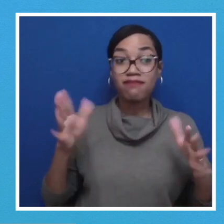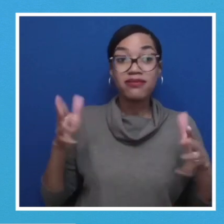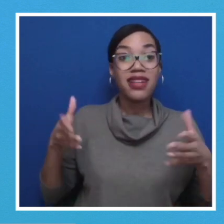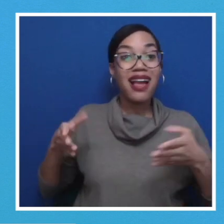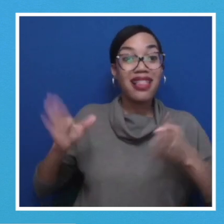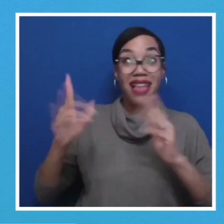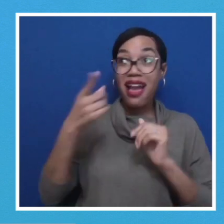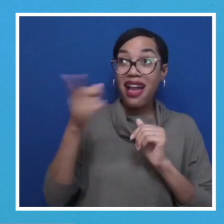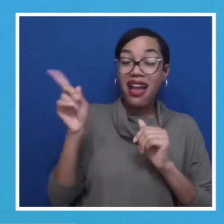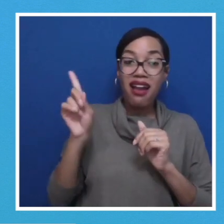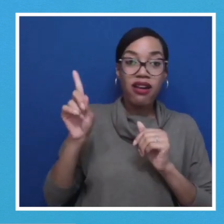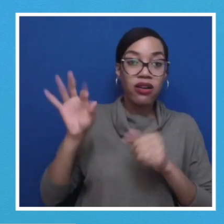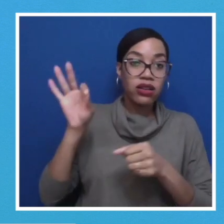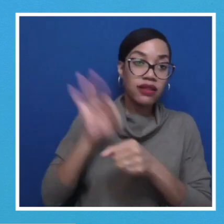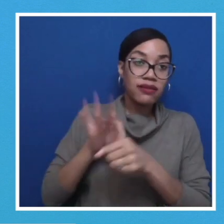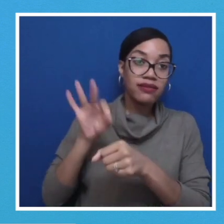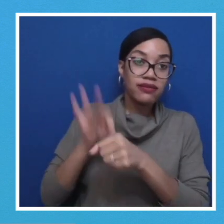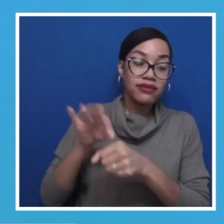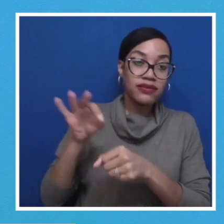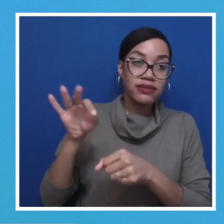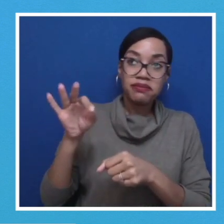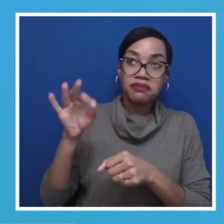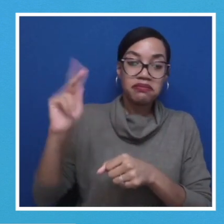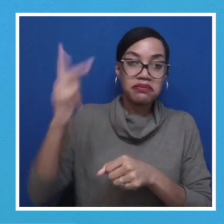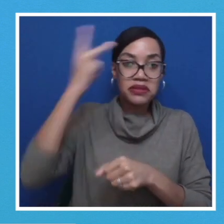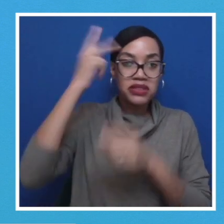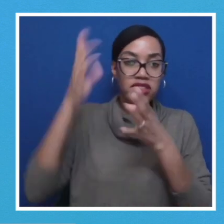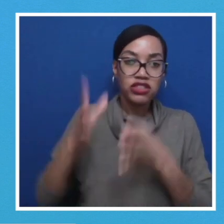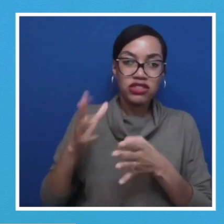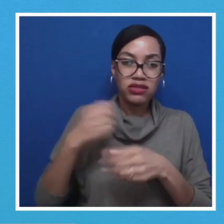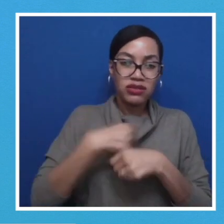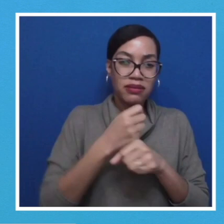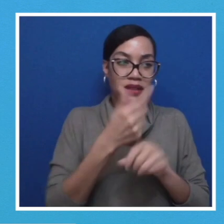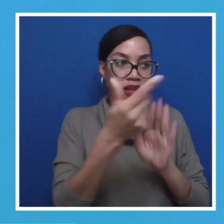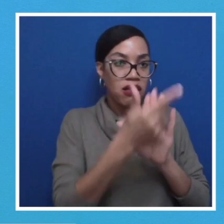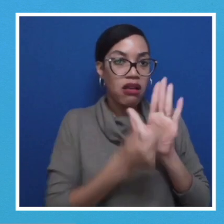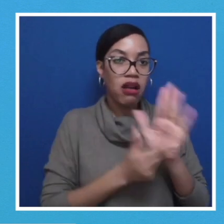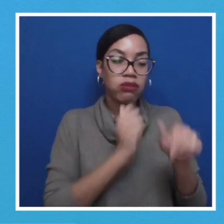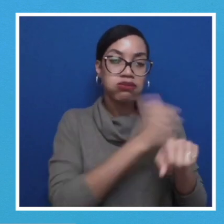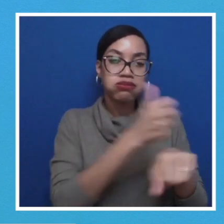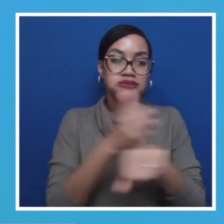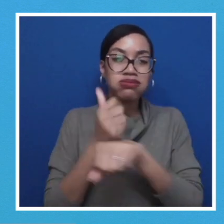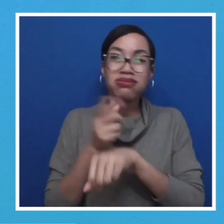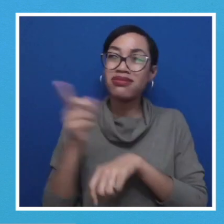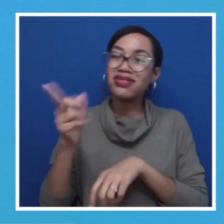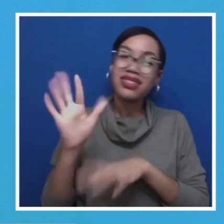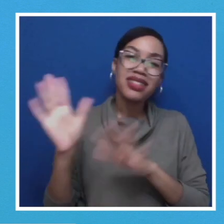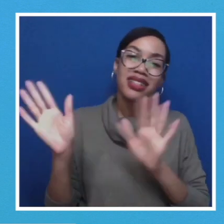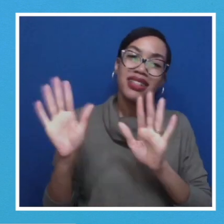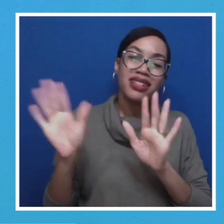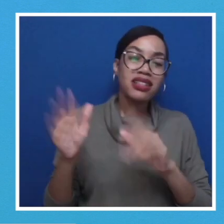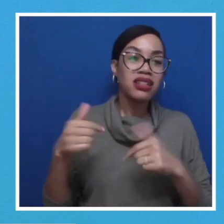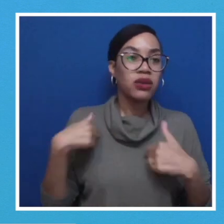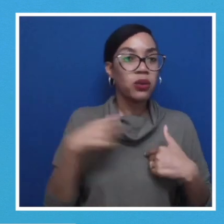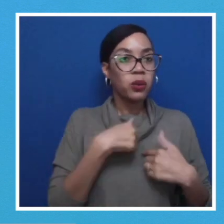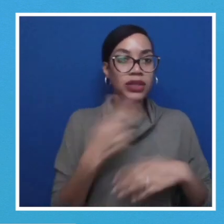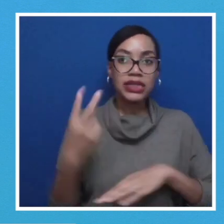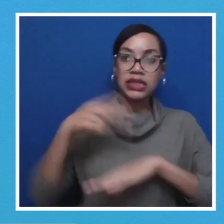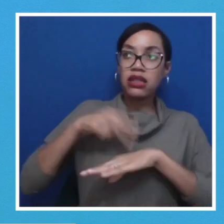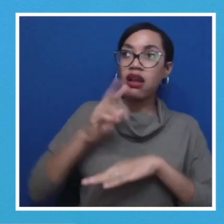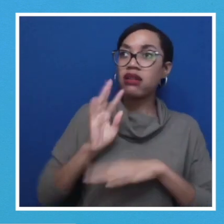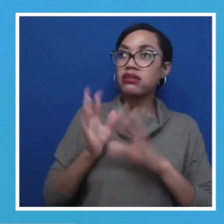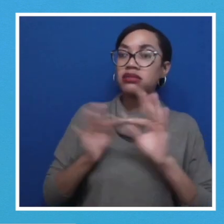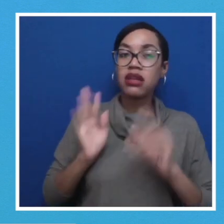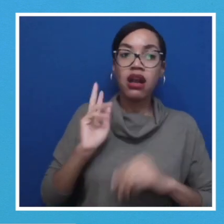steered by industry. They shouldn't be allowed to do that. We stand up and we're criminalized for being Wet'suwet'en.